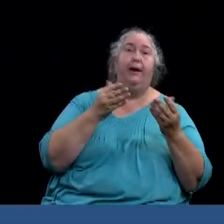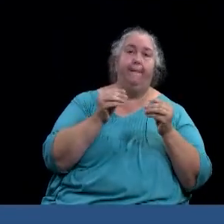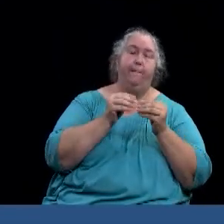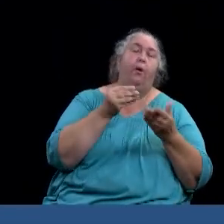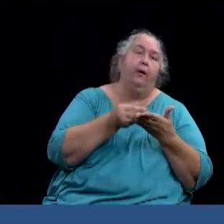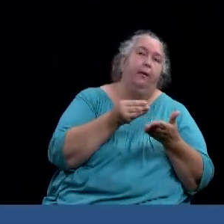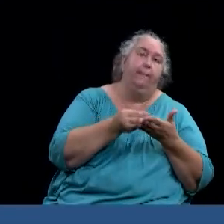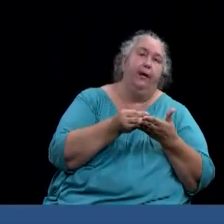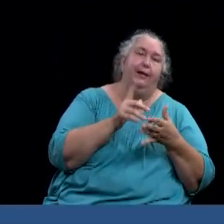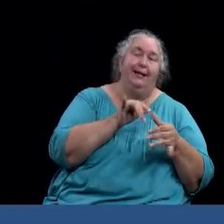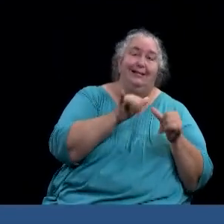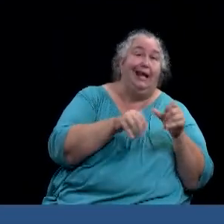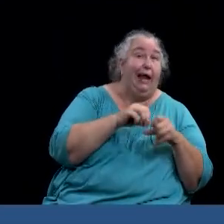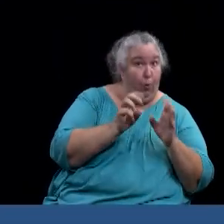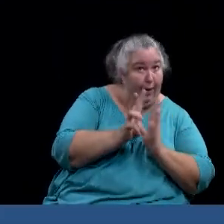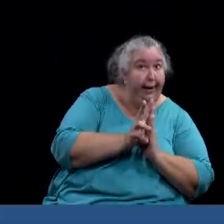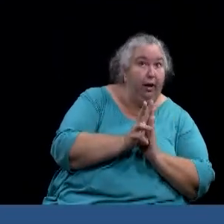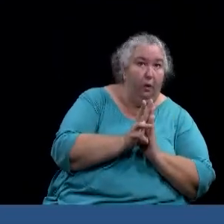Bill, are you on the call?